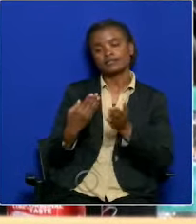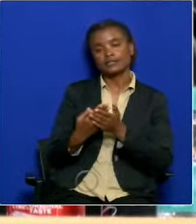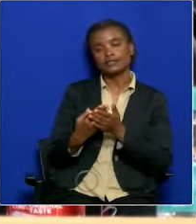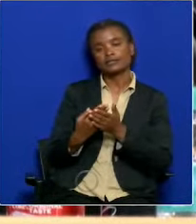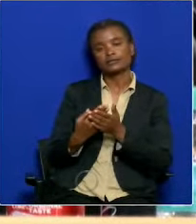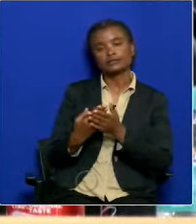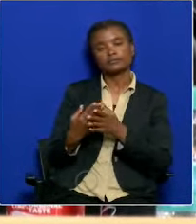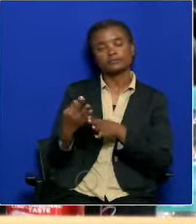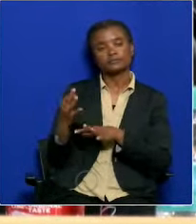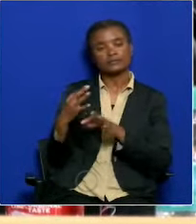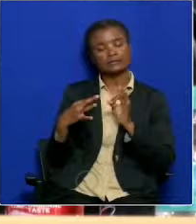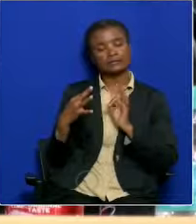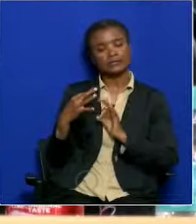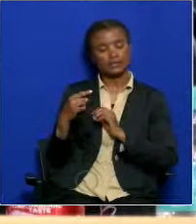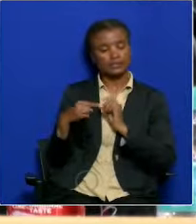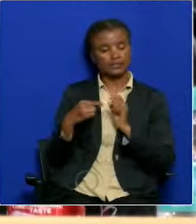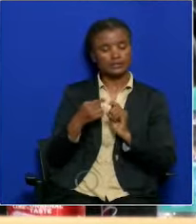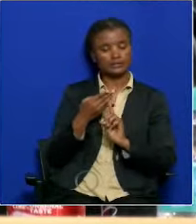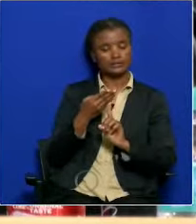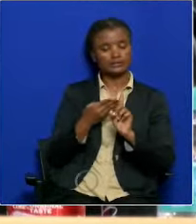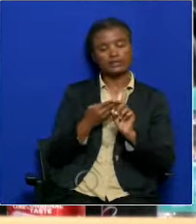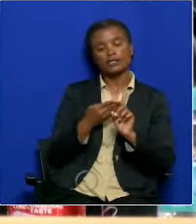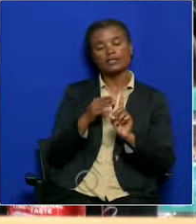the Musa Kaula issue.